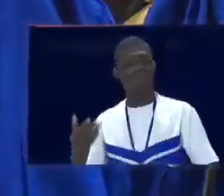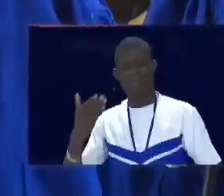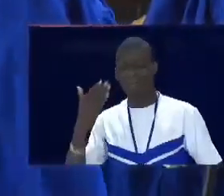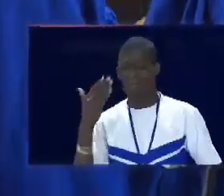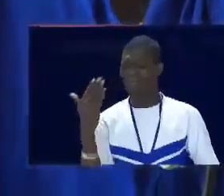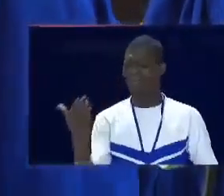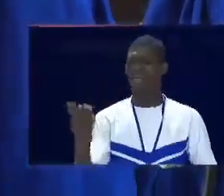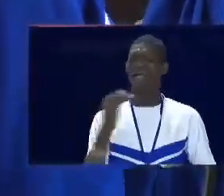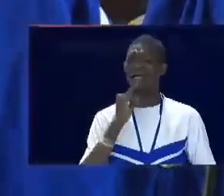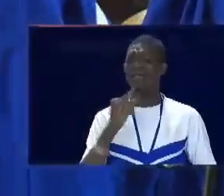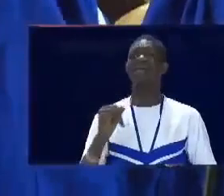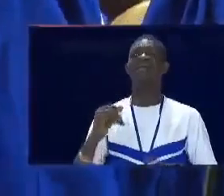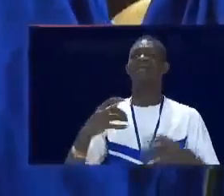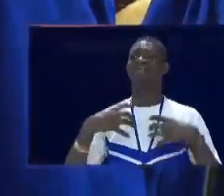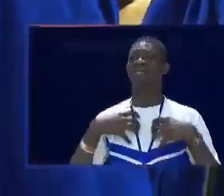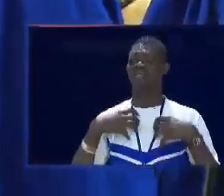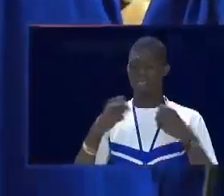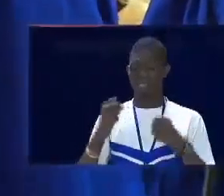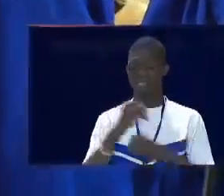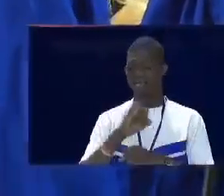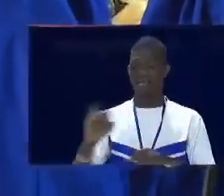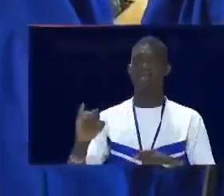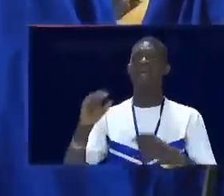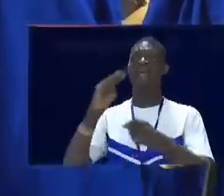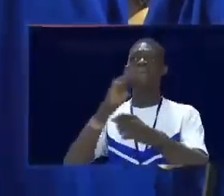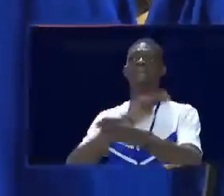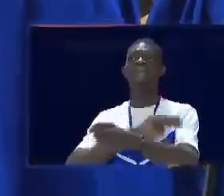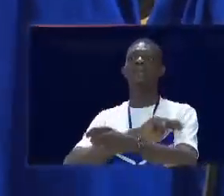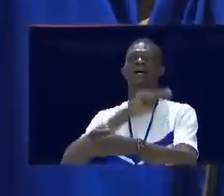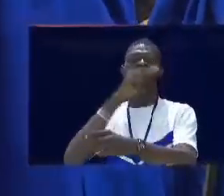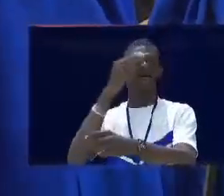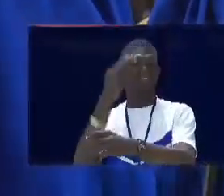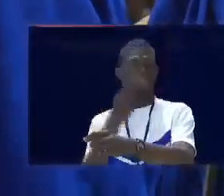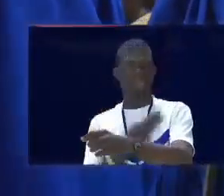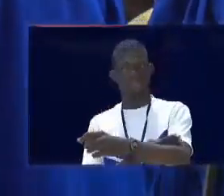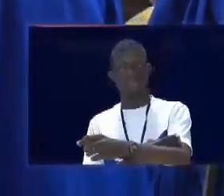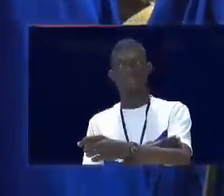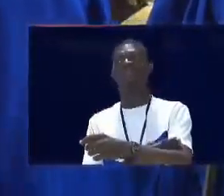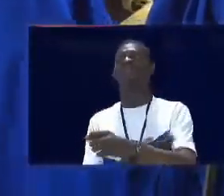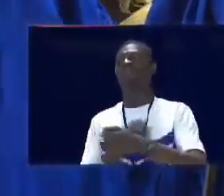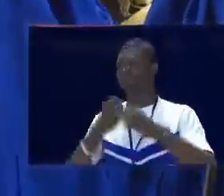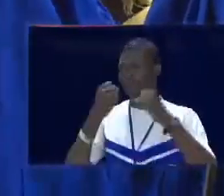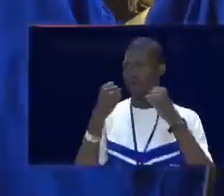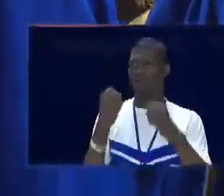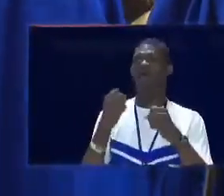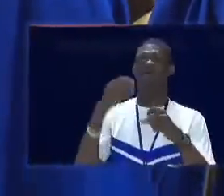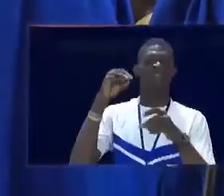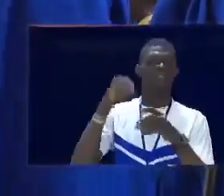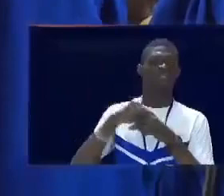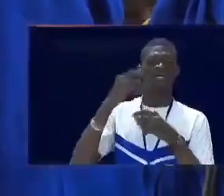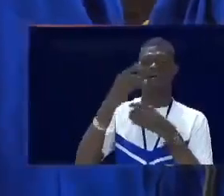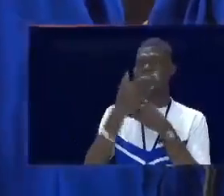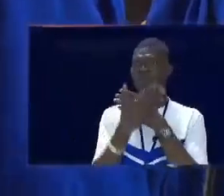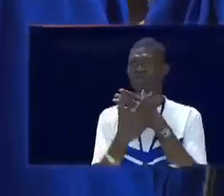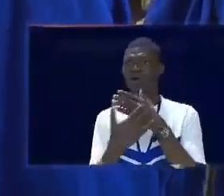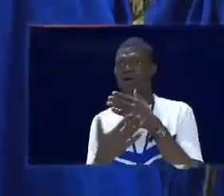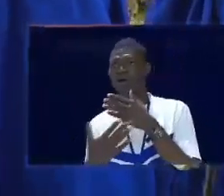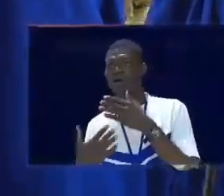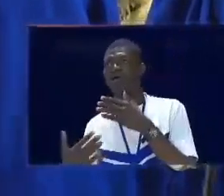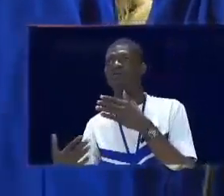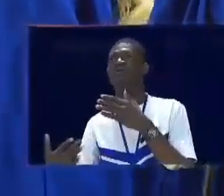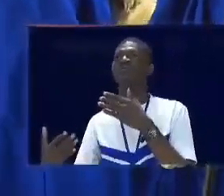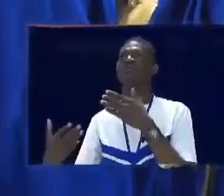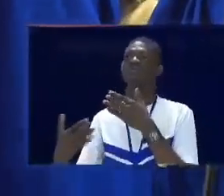blood. There is healing power in the